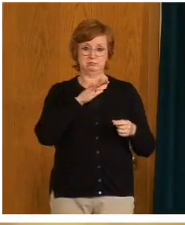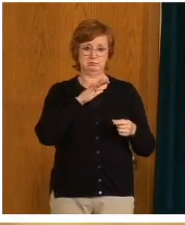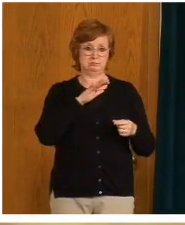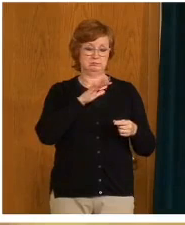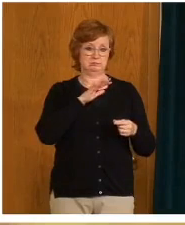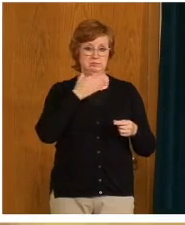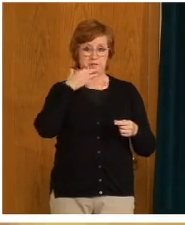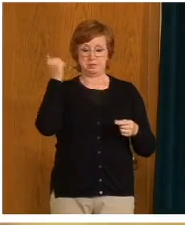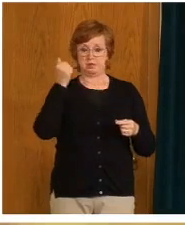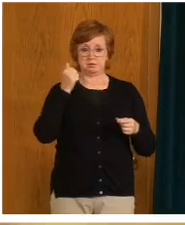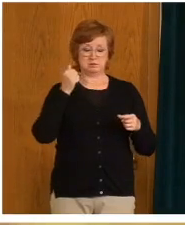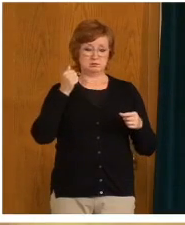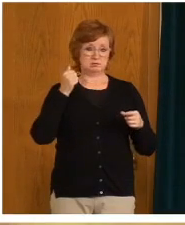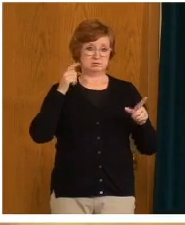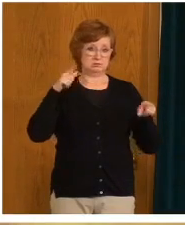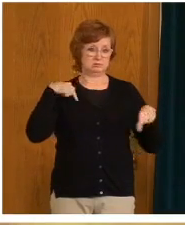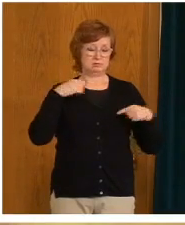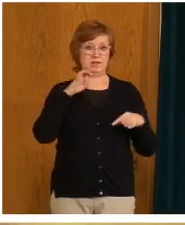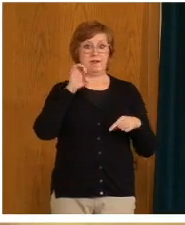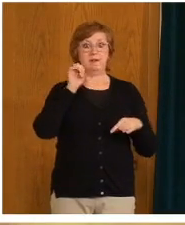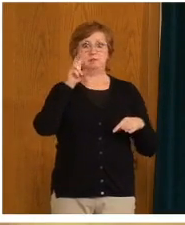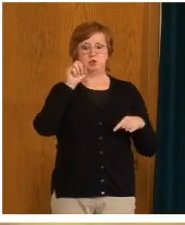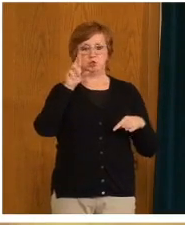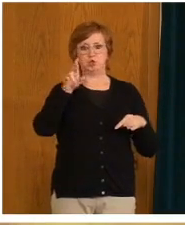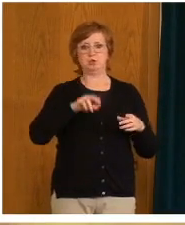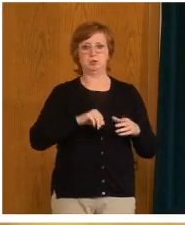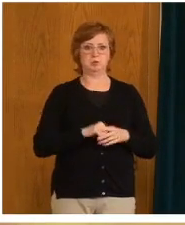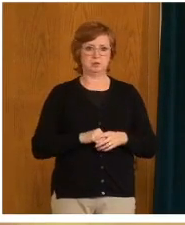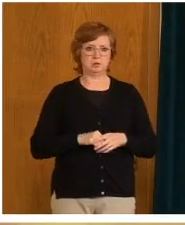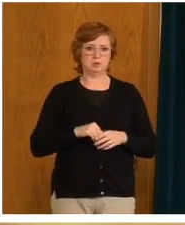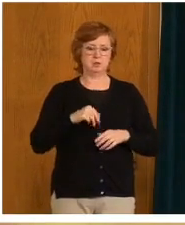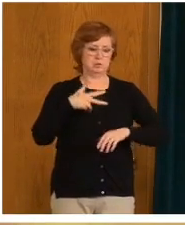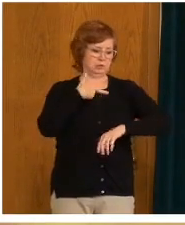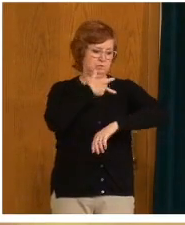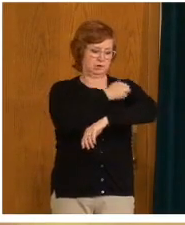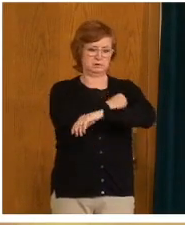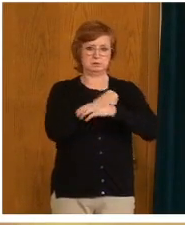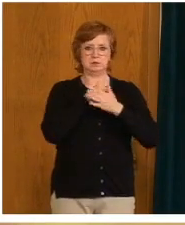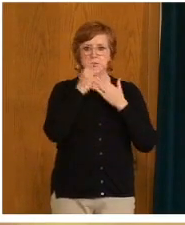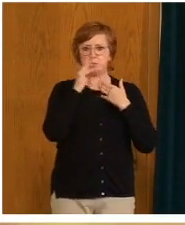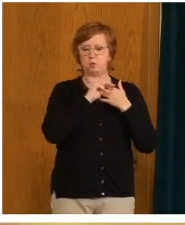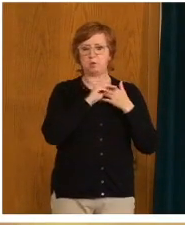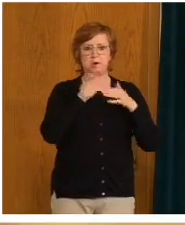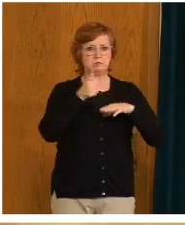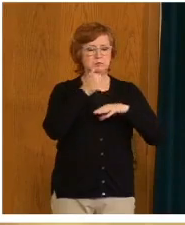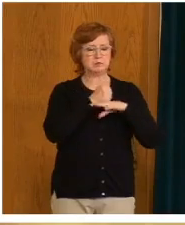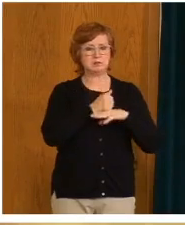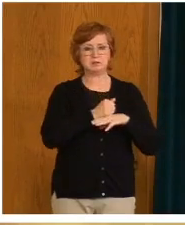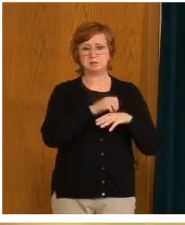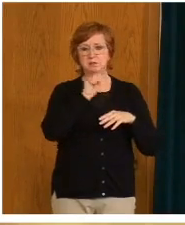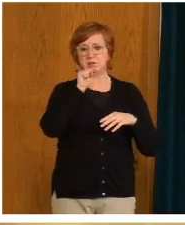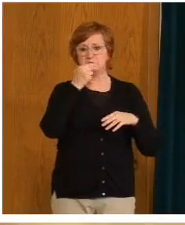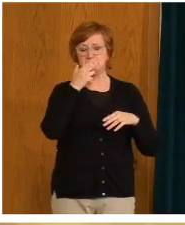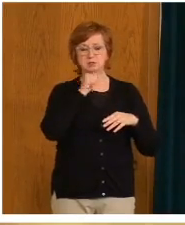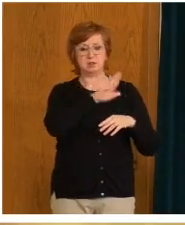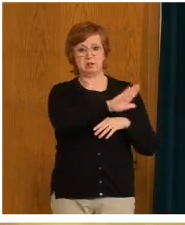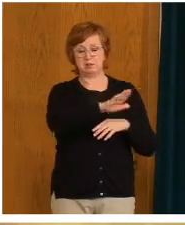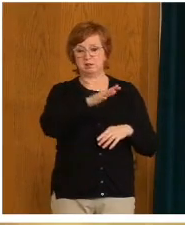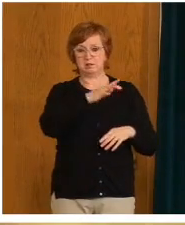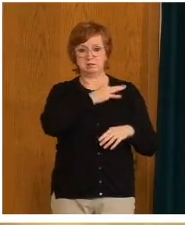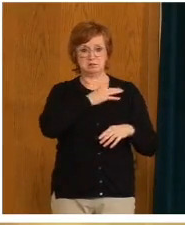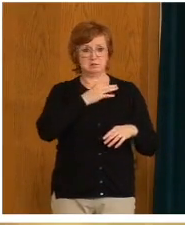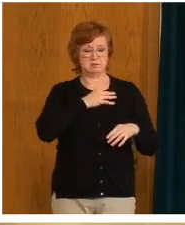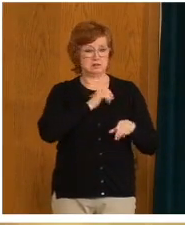most monumental and greatest vaccine effort that this province has ever seen, and they deserve full credit for everything that they